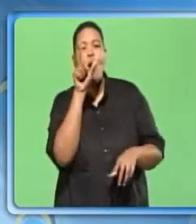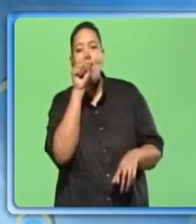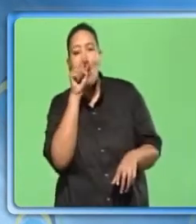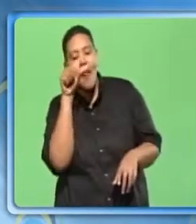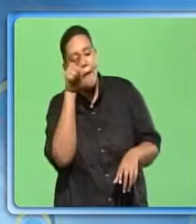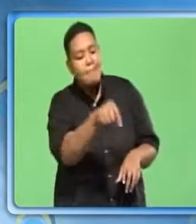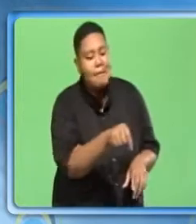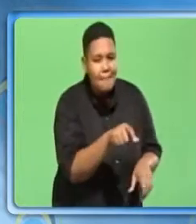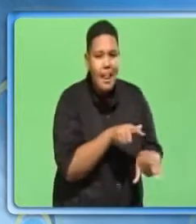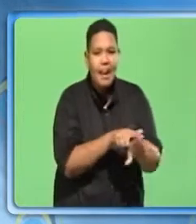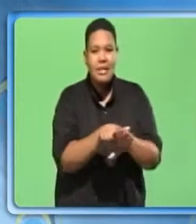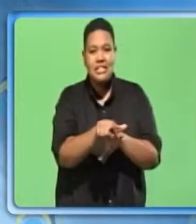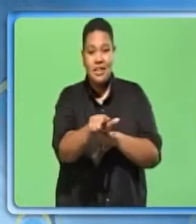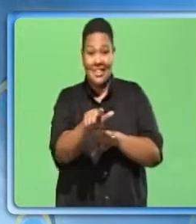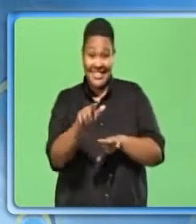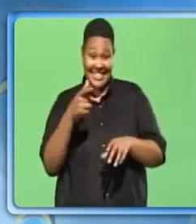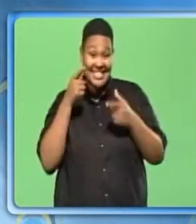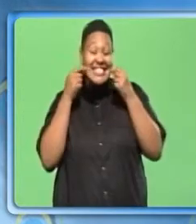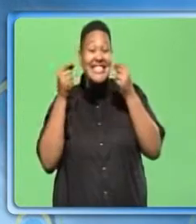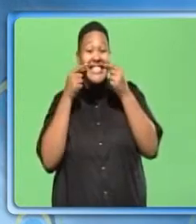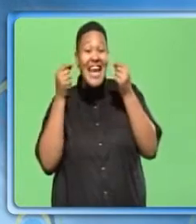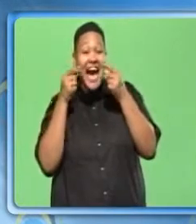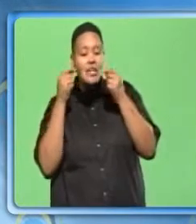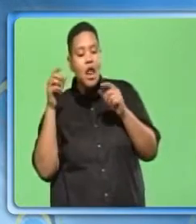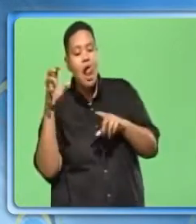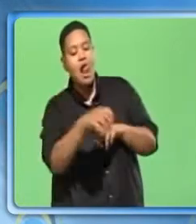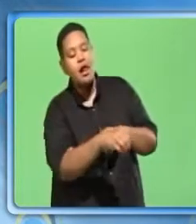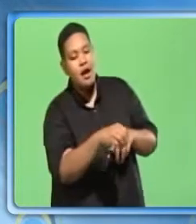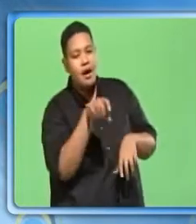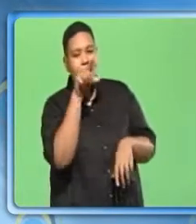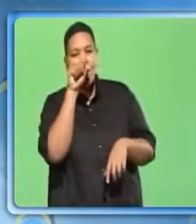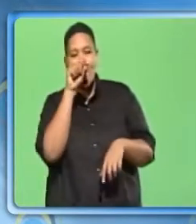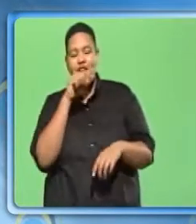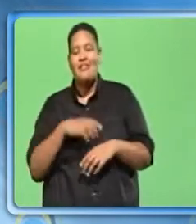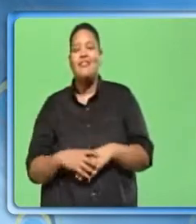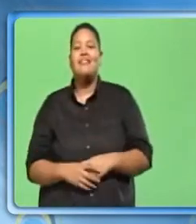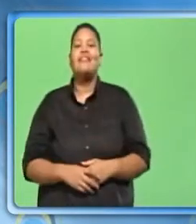lizard. The cat eats the bird.